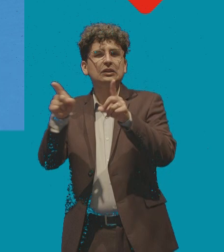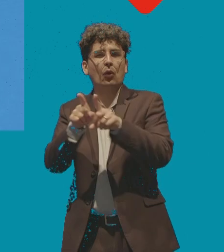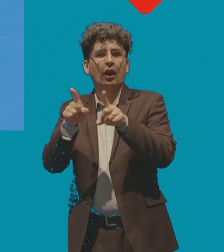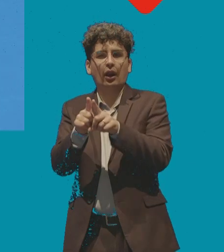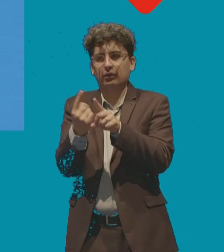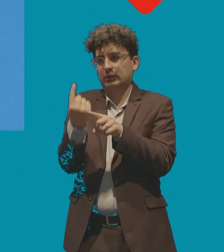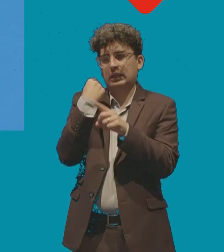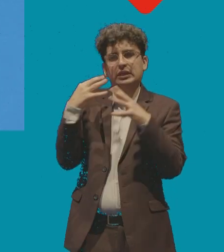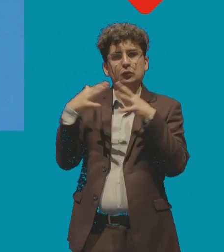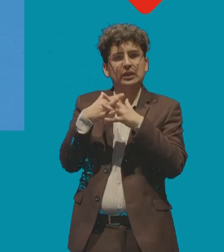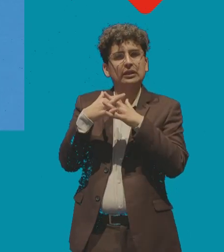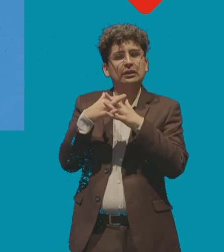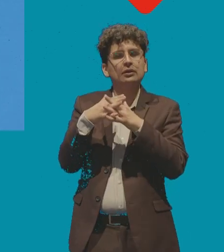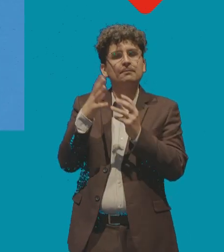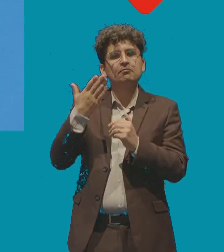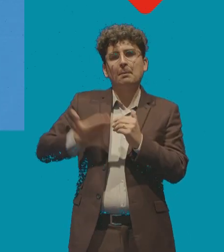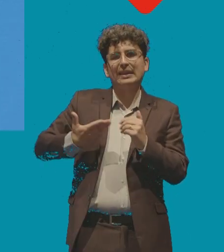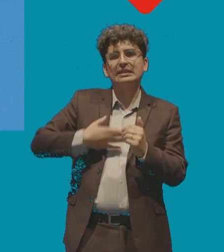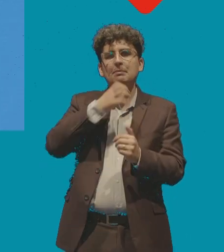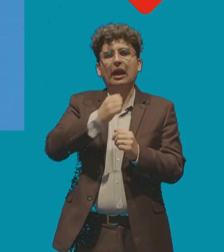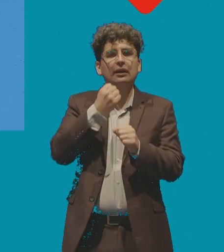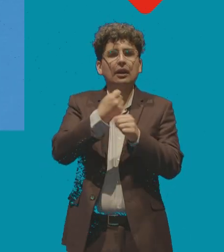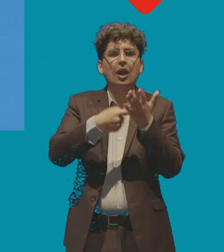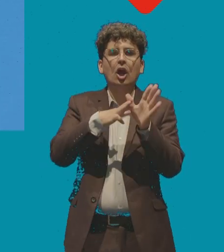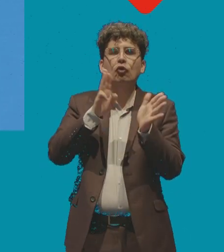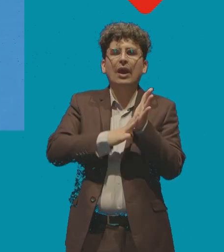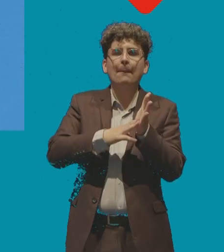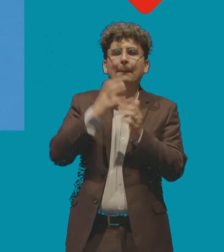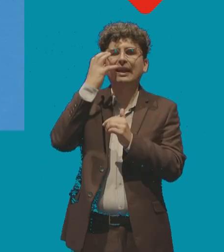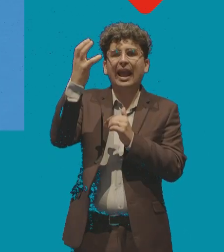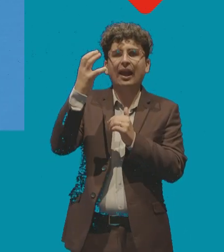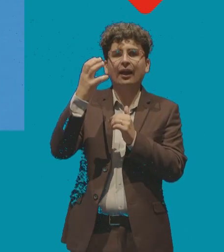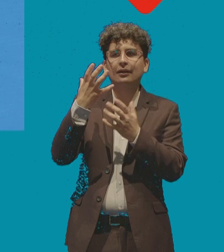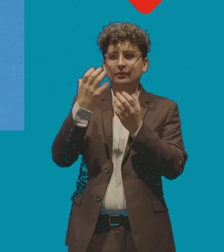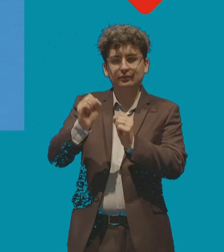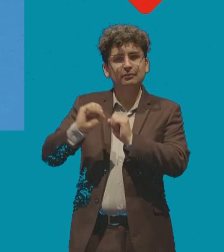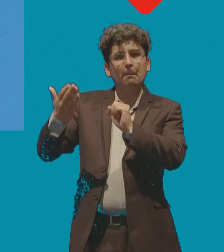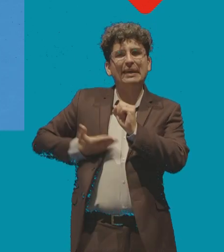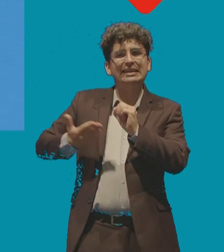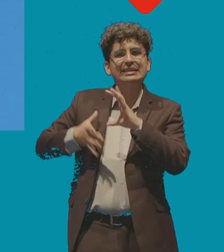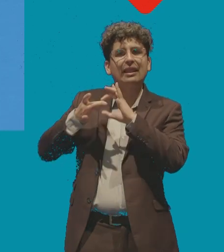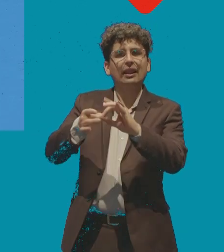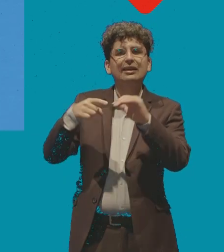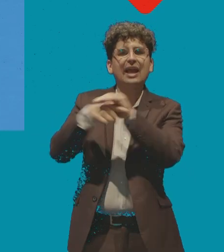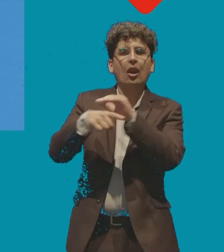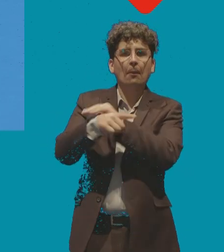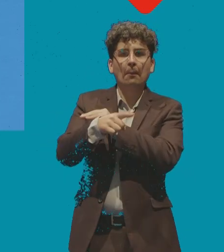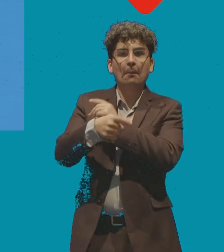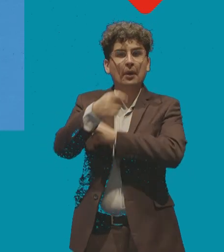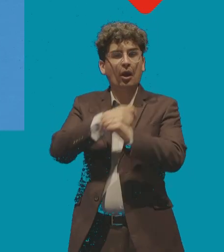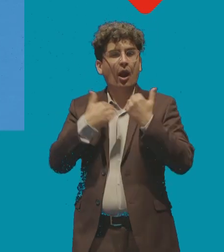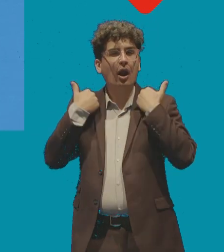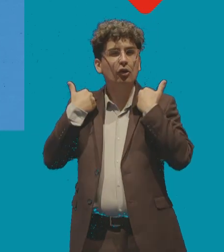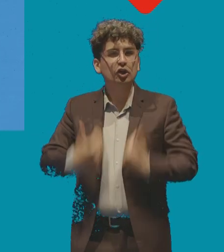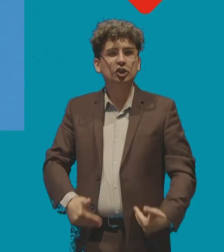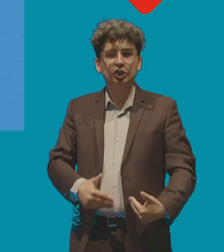week that the businessman Graham King, whose firm houses and transports asylum seekers, broke into the Sunday Times rich list. The firm is